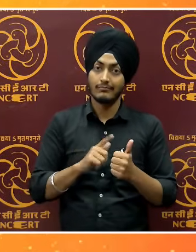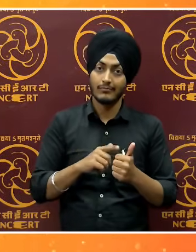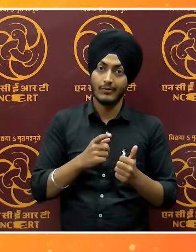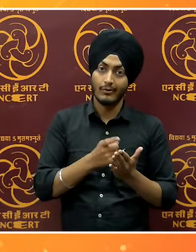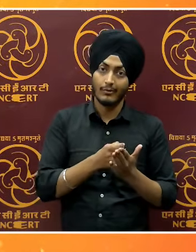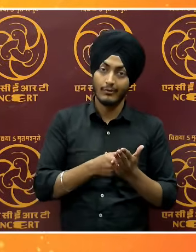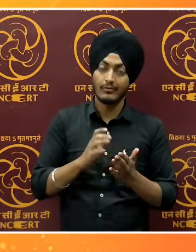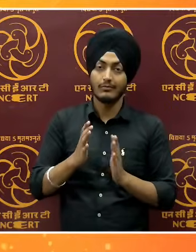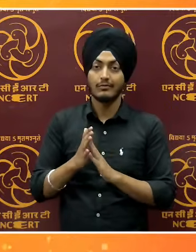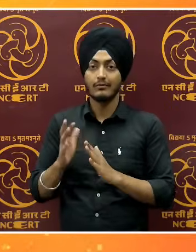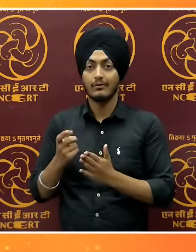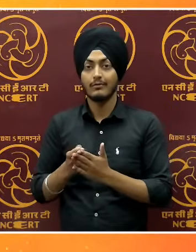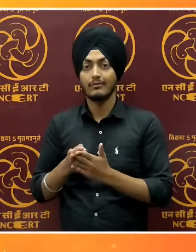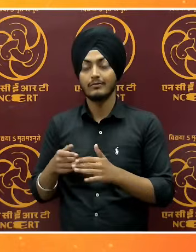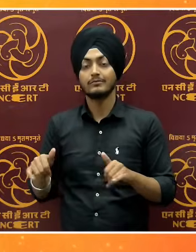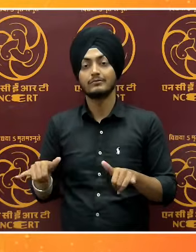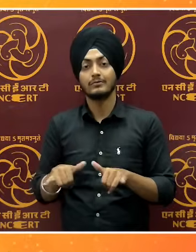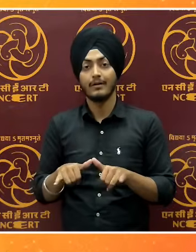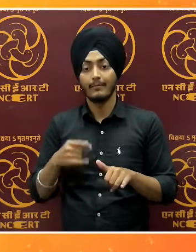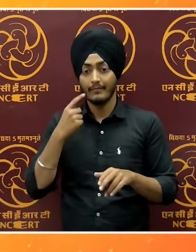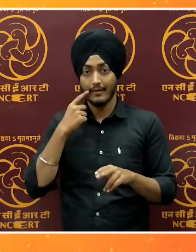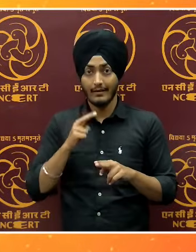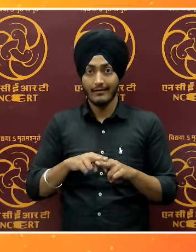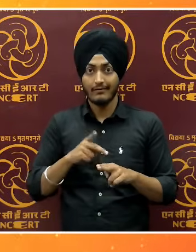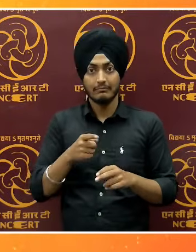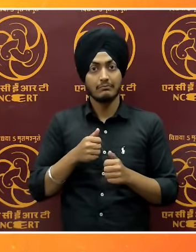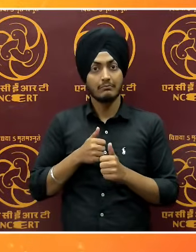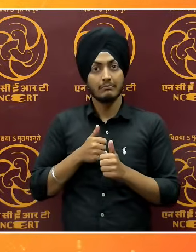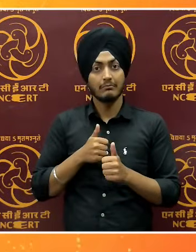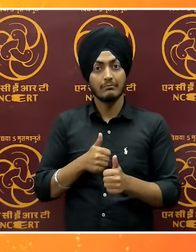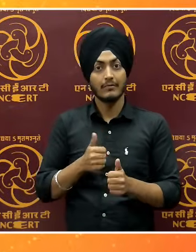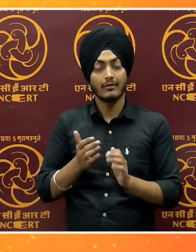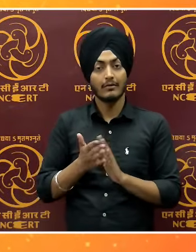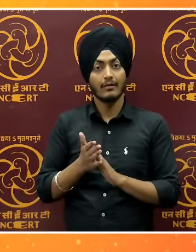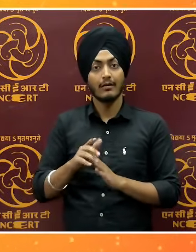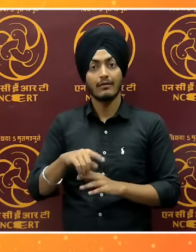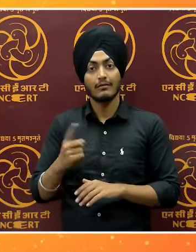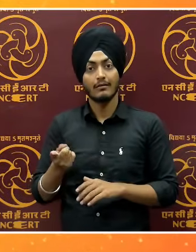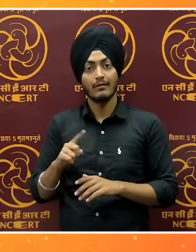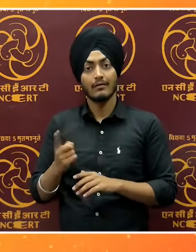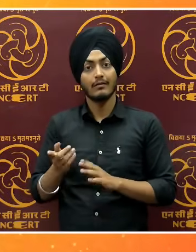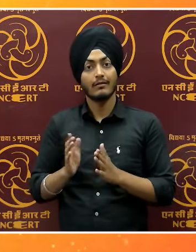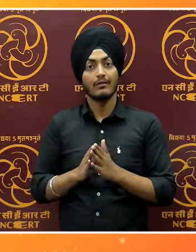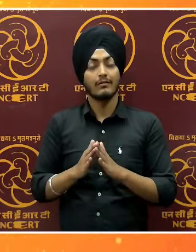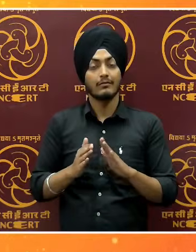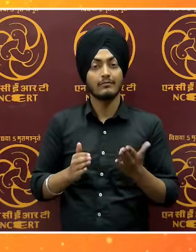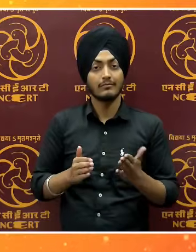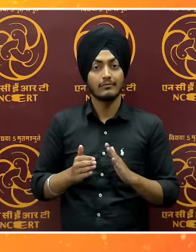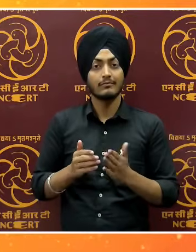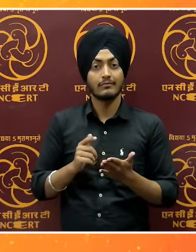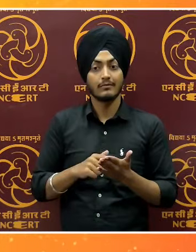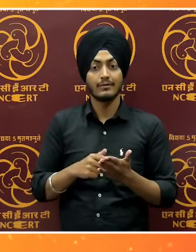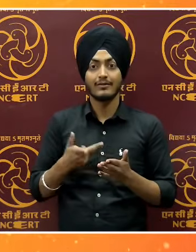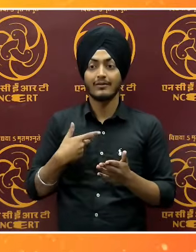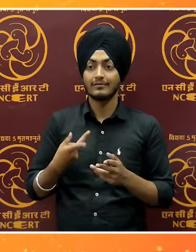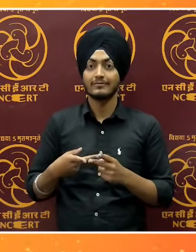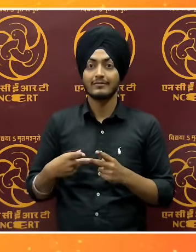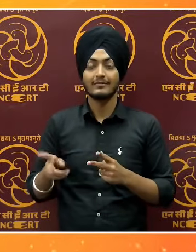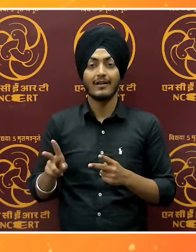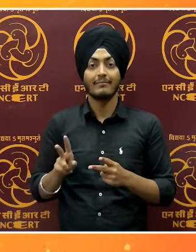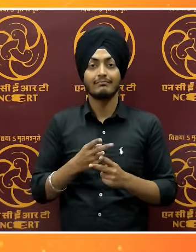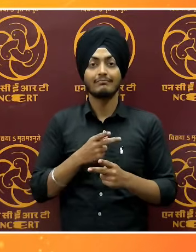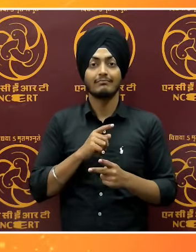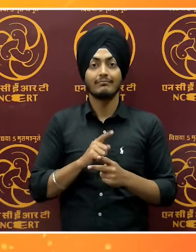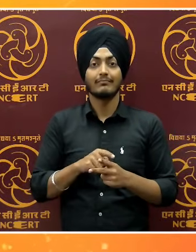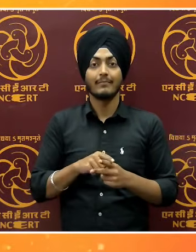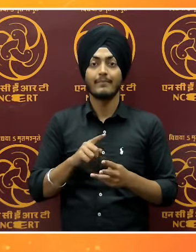are speaking the same. If you keep our right or left hand mutually perpendicular, left of the